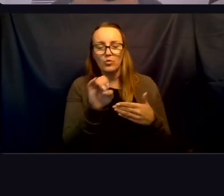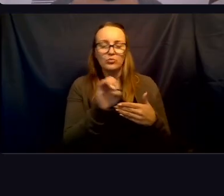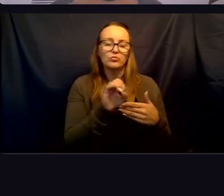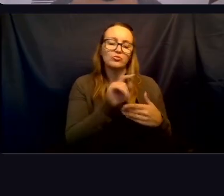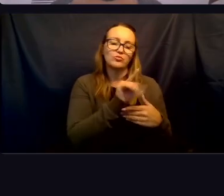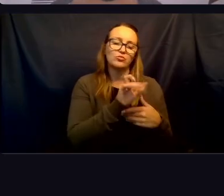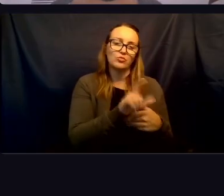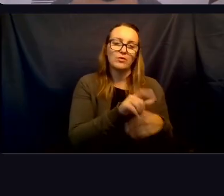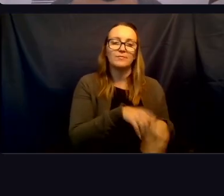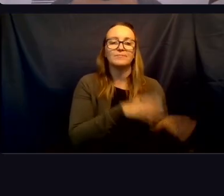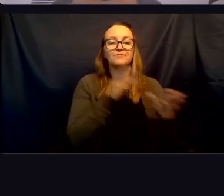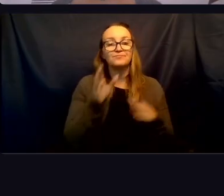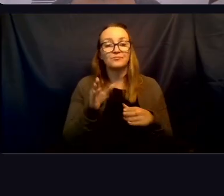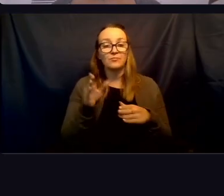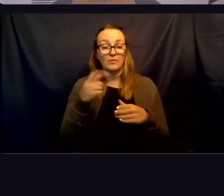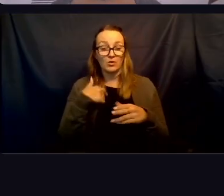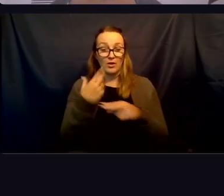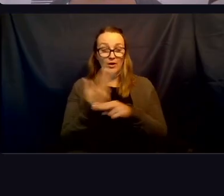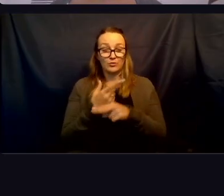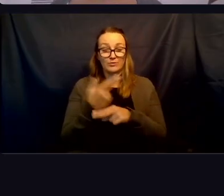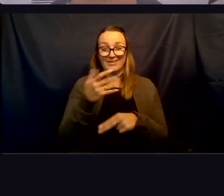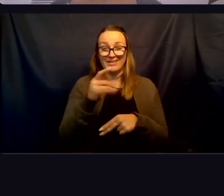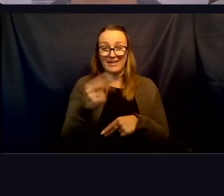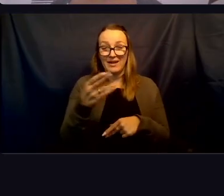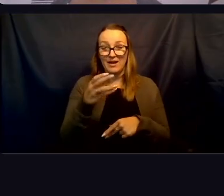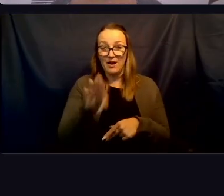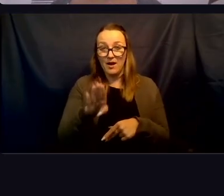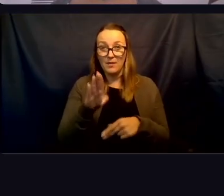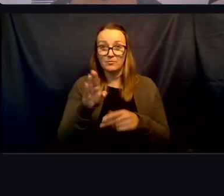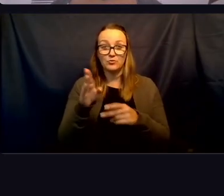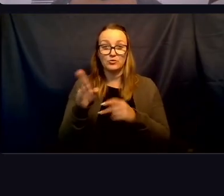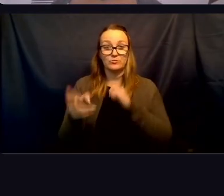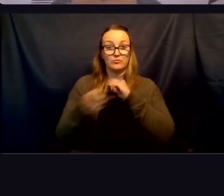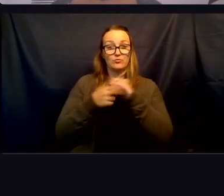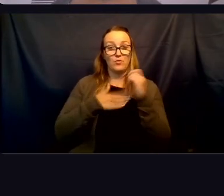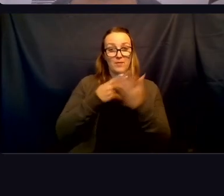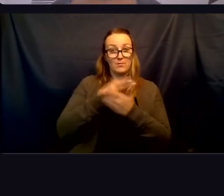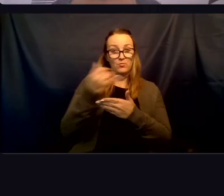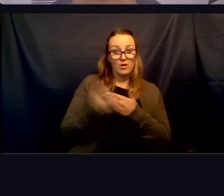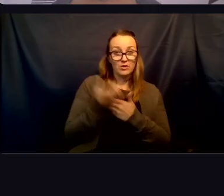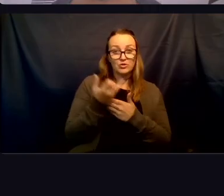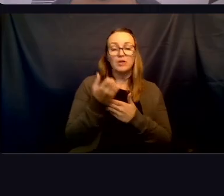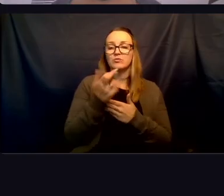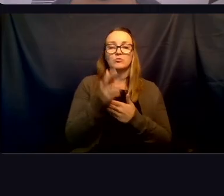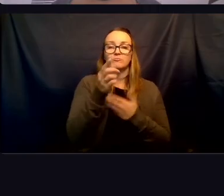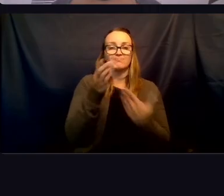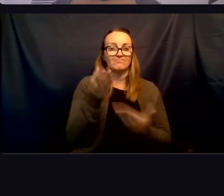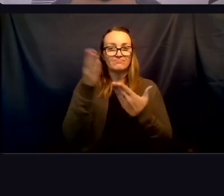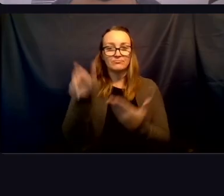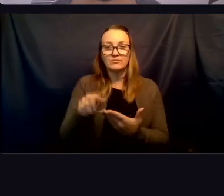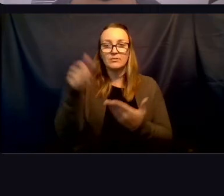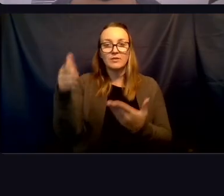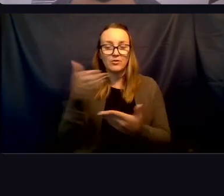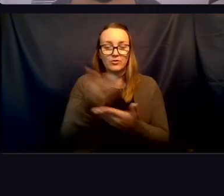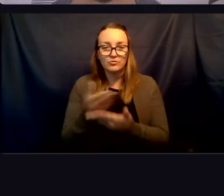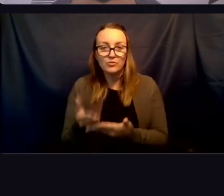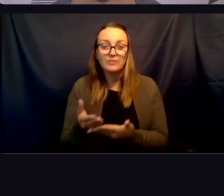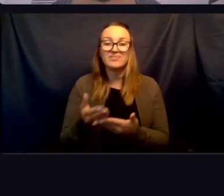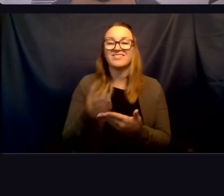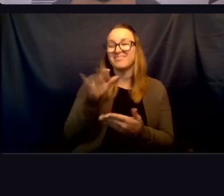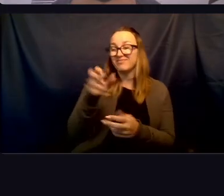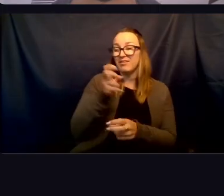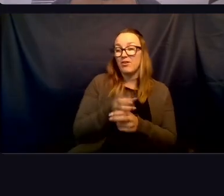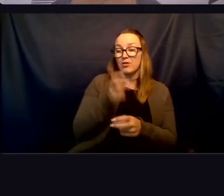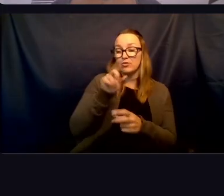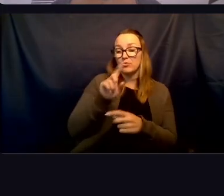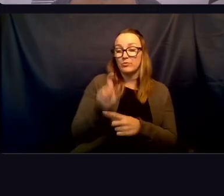projects or recommend another source? That's a really difficult question, actually, because I do use GitHub to store my projects for the